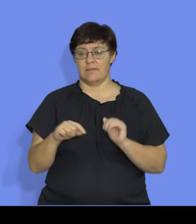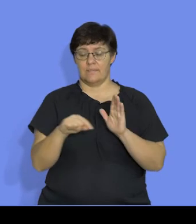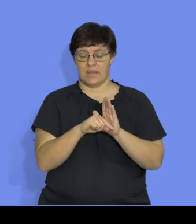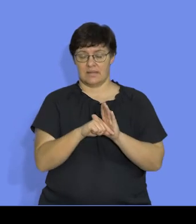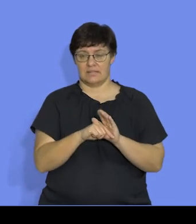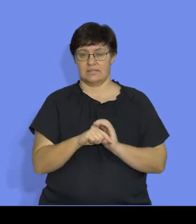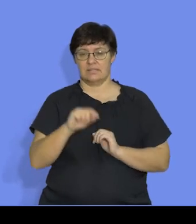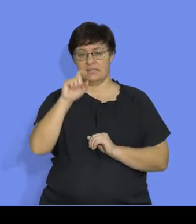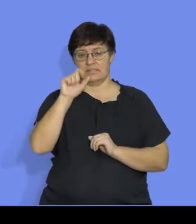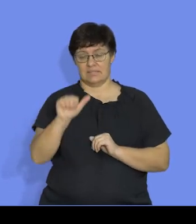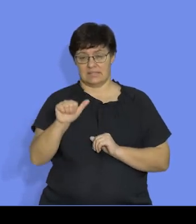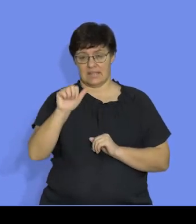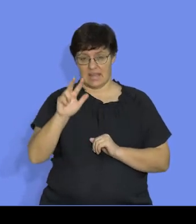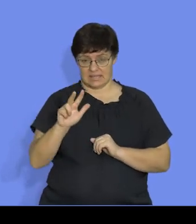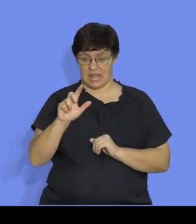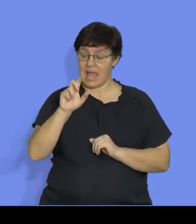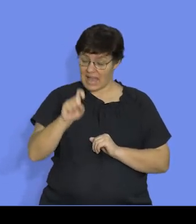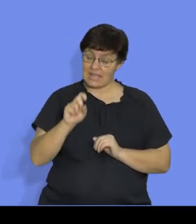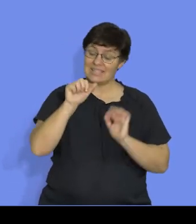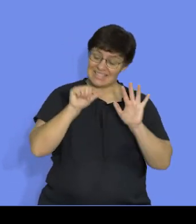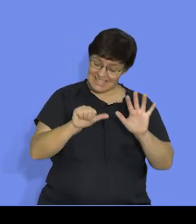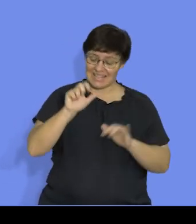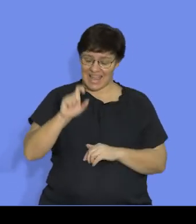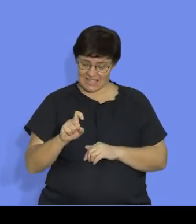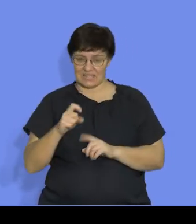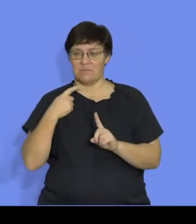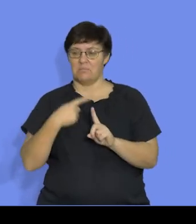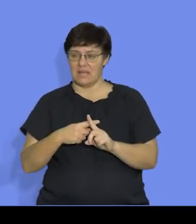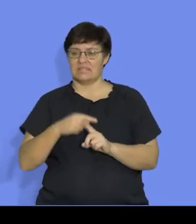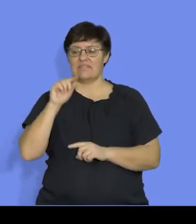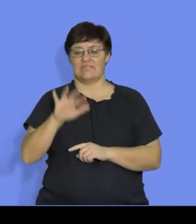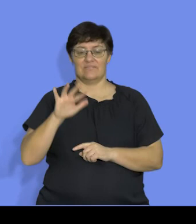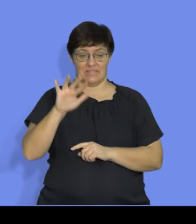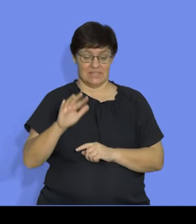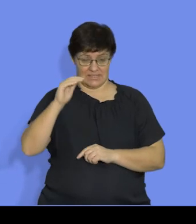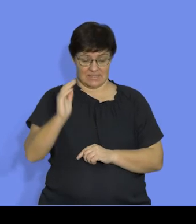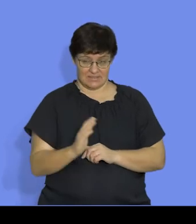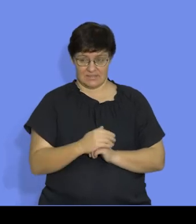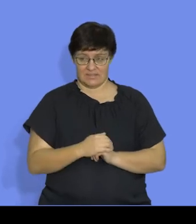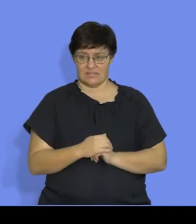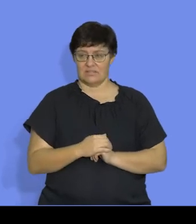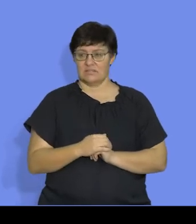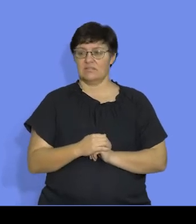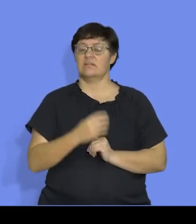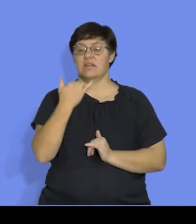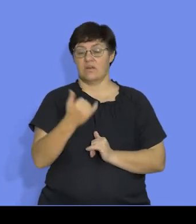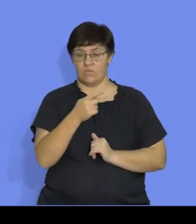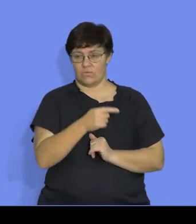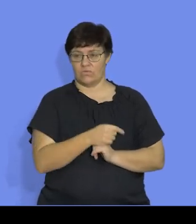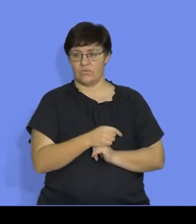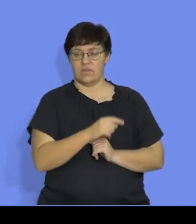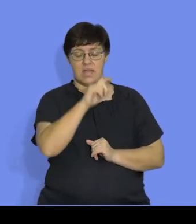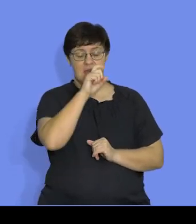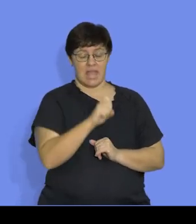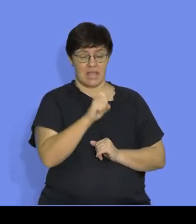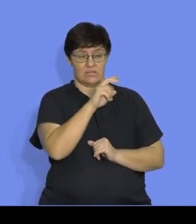minus 6x plus 15. Then what I'm going to do is I'm going to take this